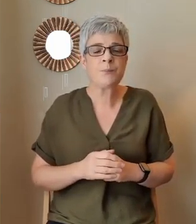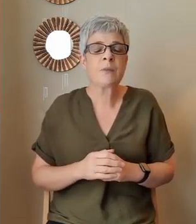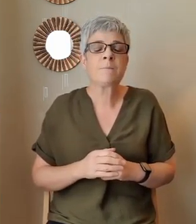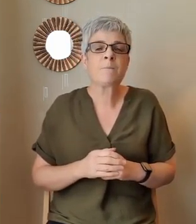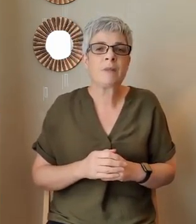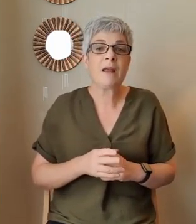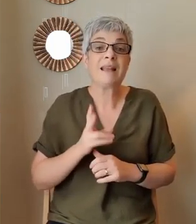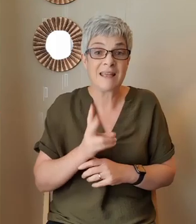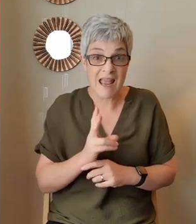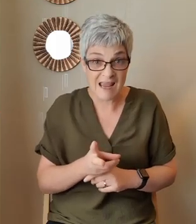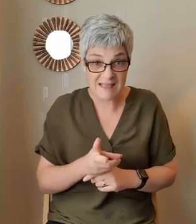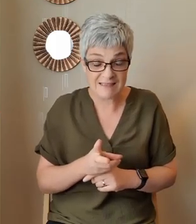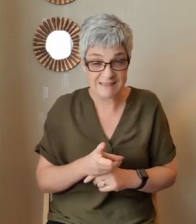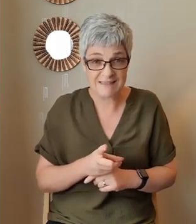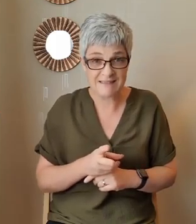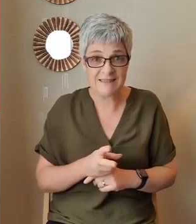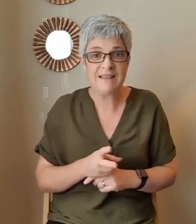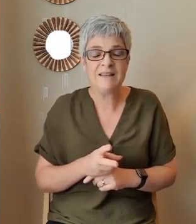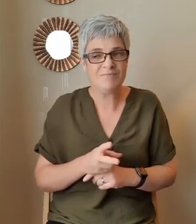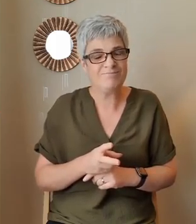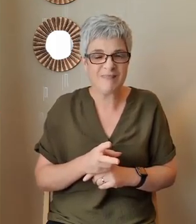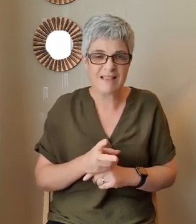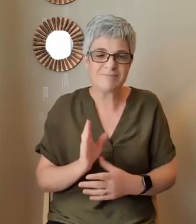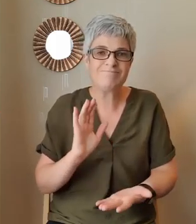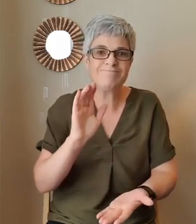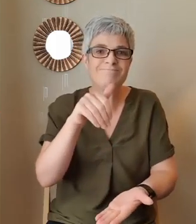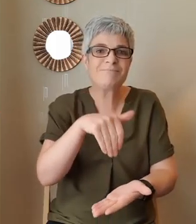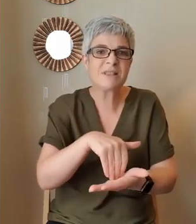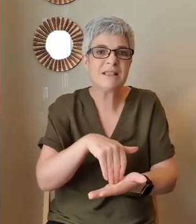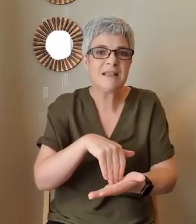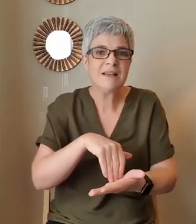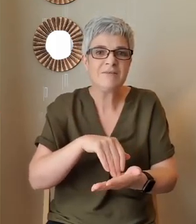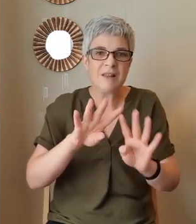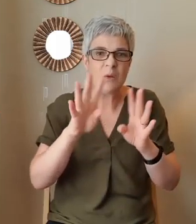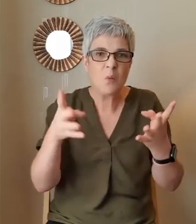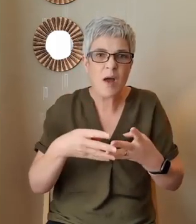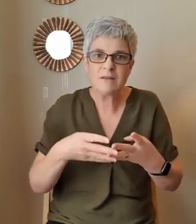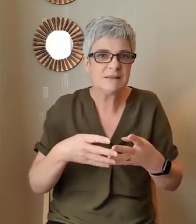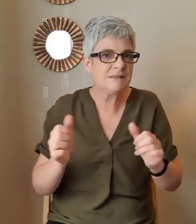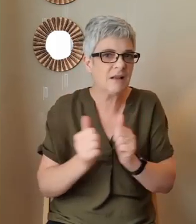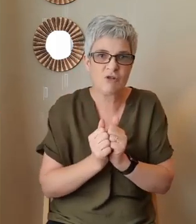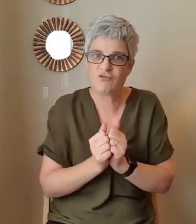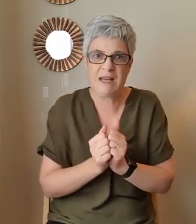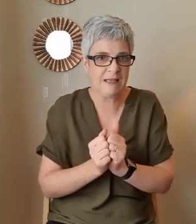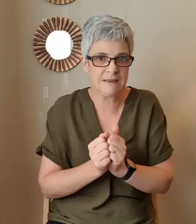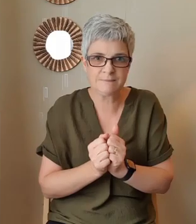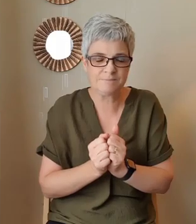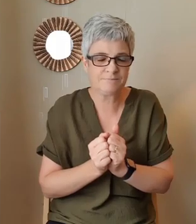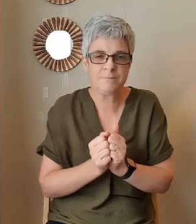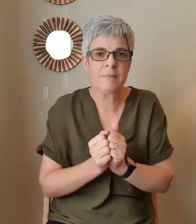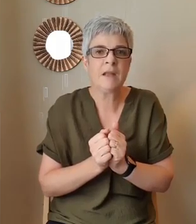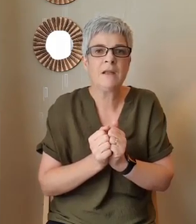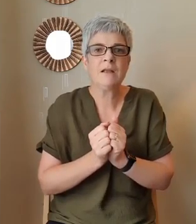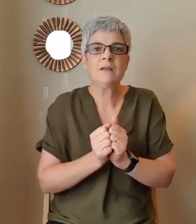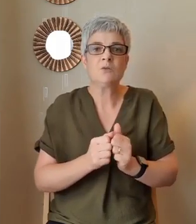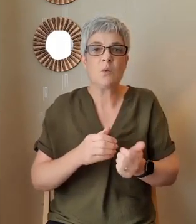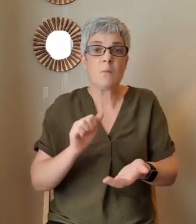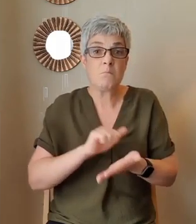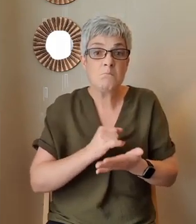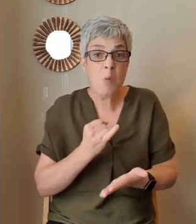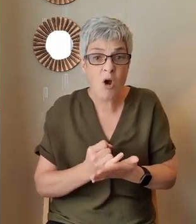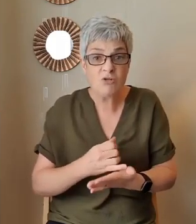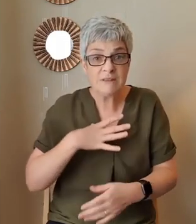Now, again, that takes us to a place that clashes with the world around us. In terms of our moral need, folks